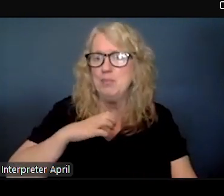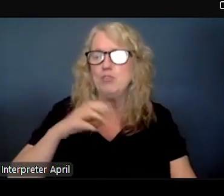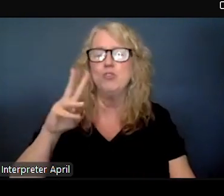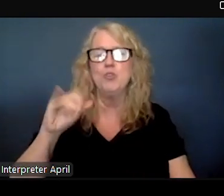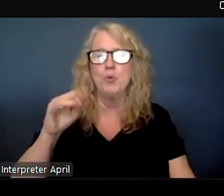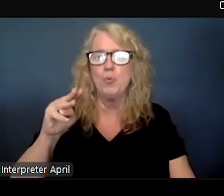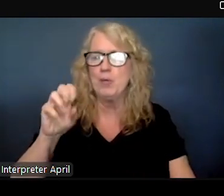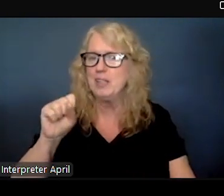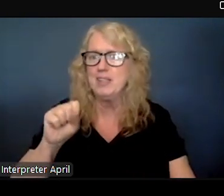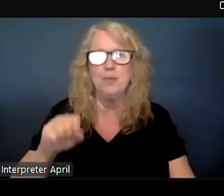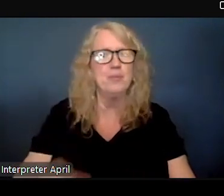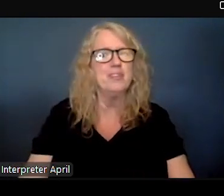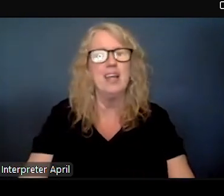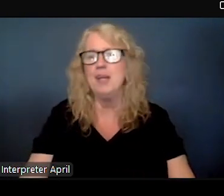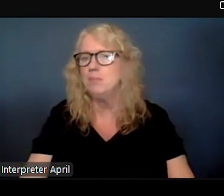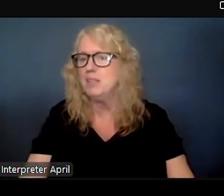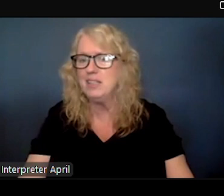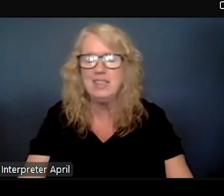Williams is just,